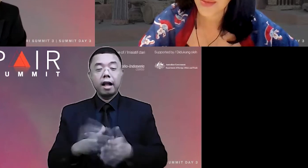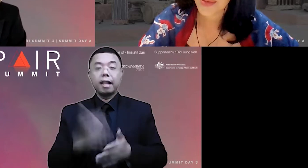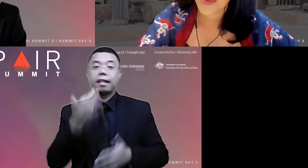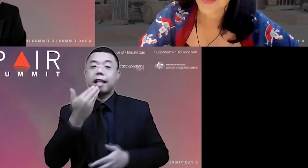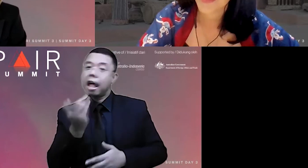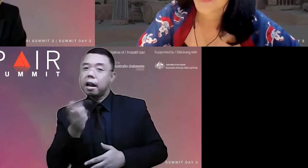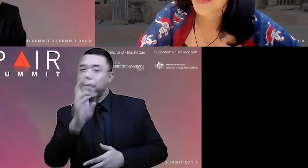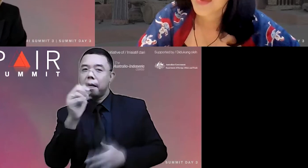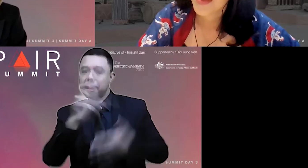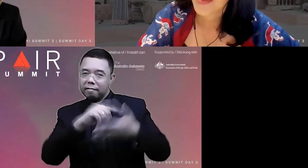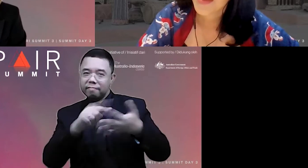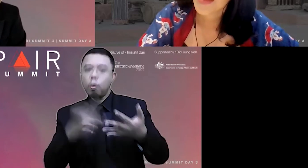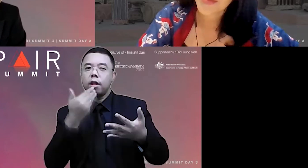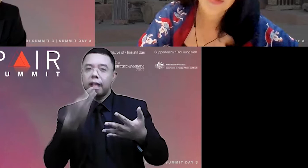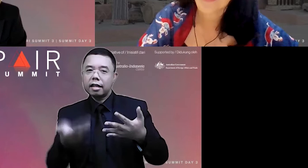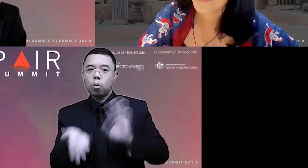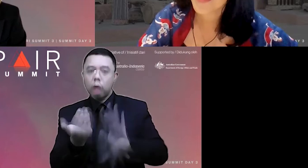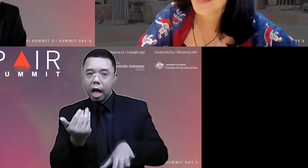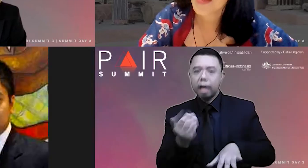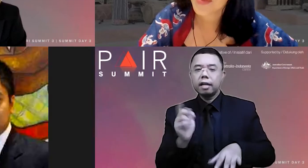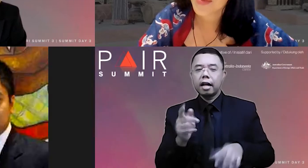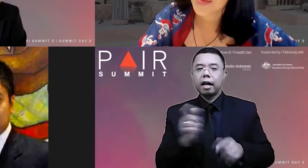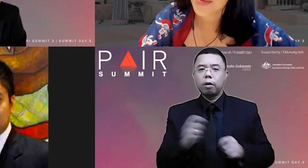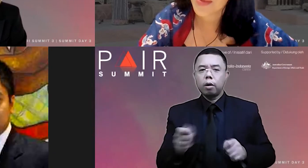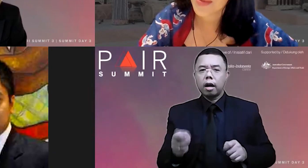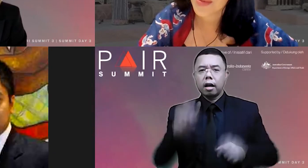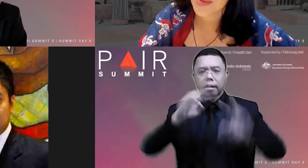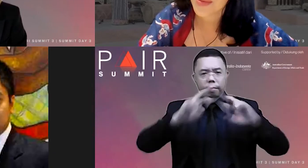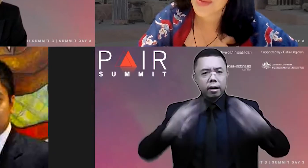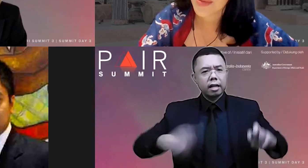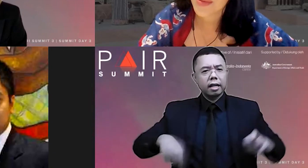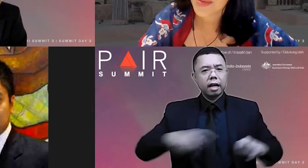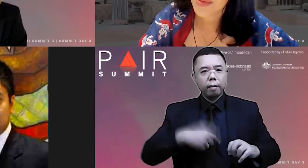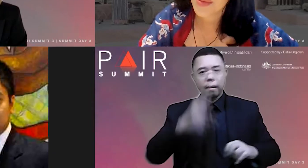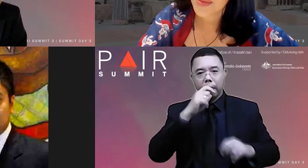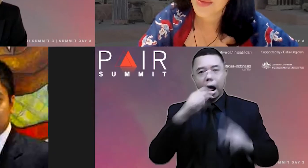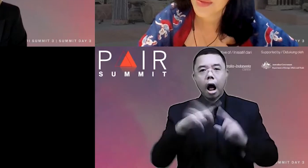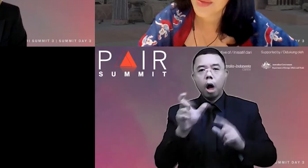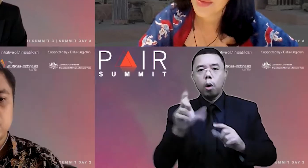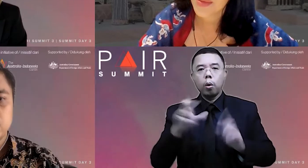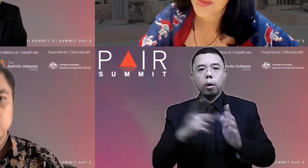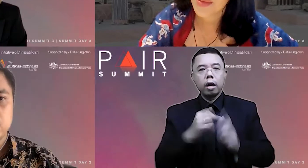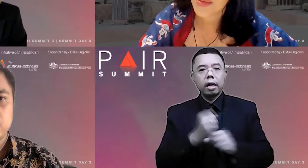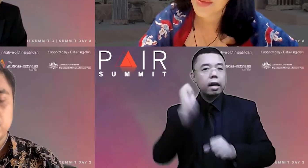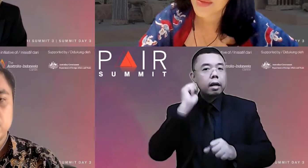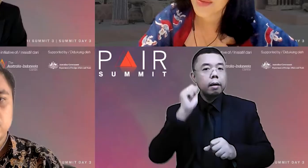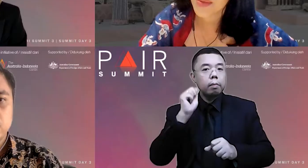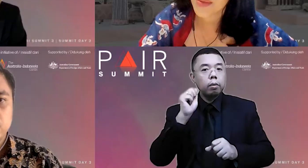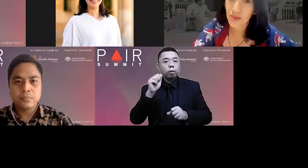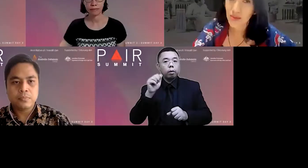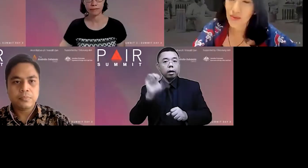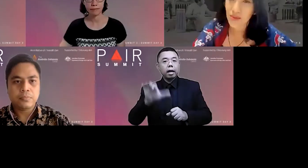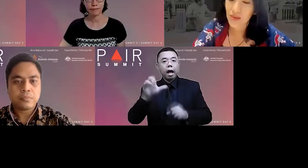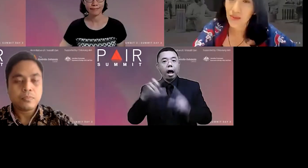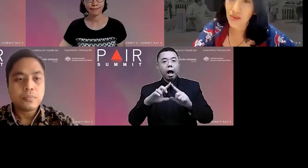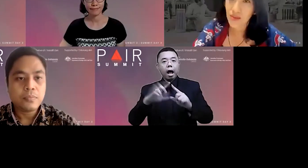our researchers, Awalin and Ms. Yayen, to give a short presentation on